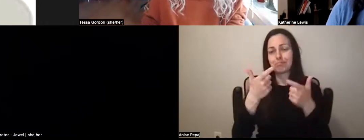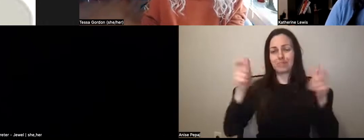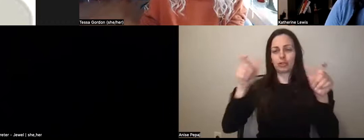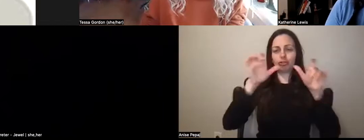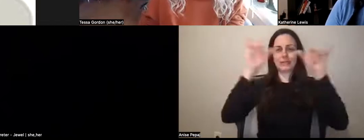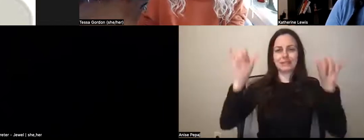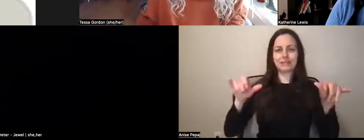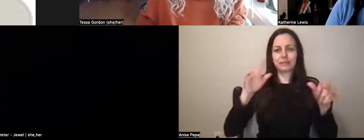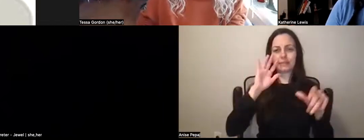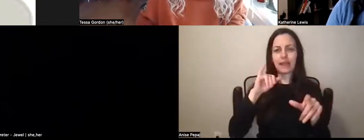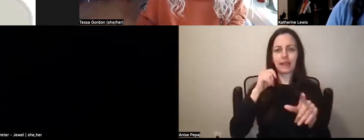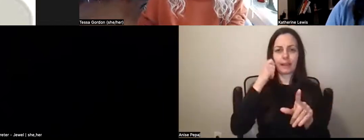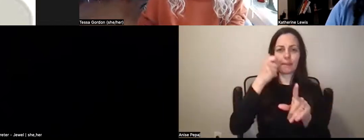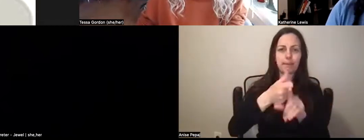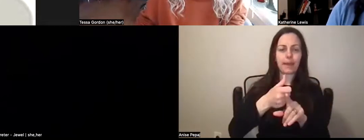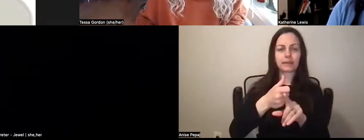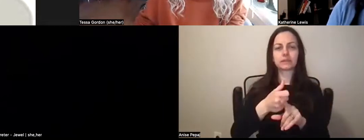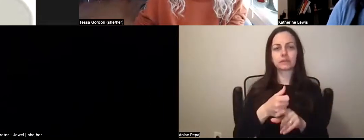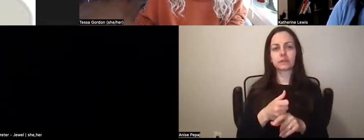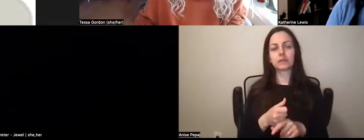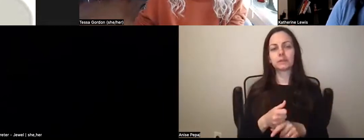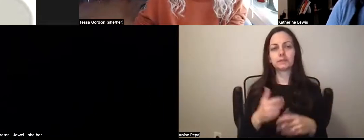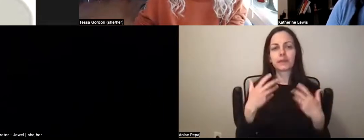equity, and where you think